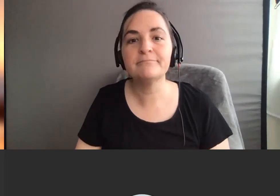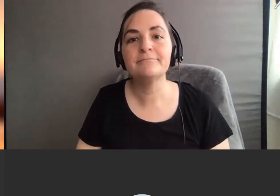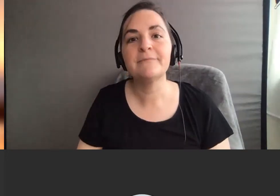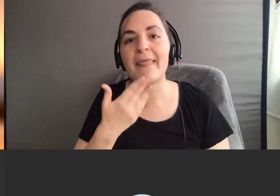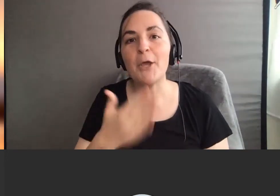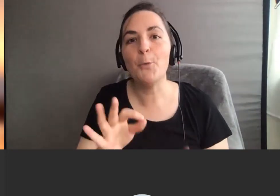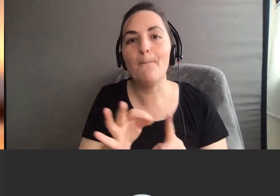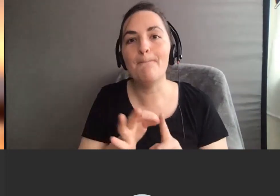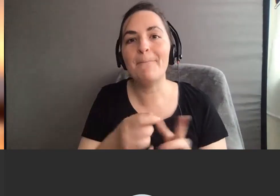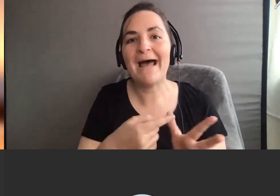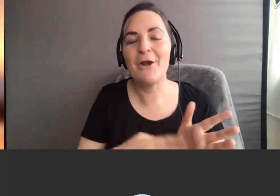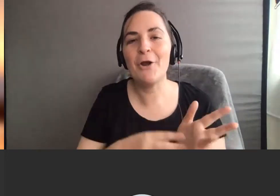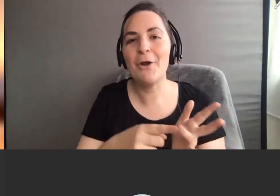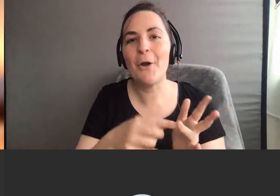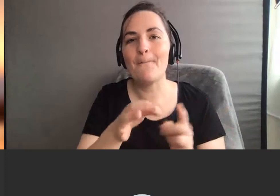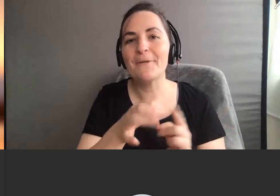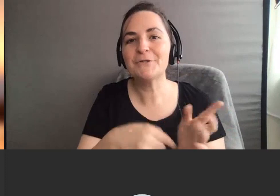Panopto.